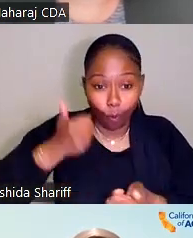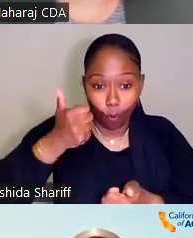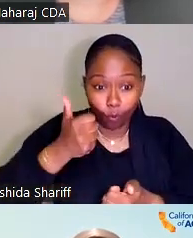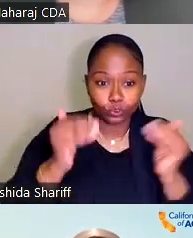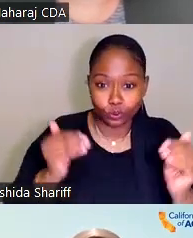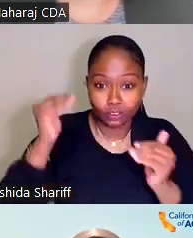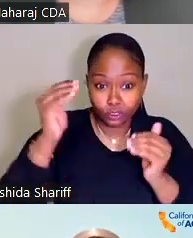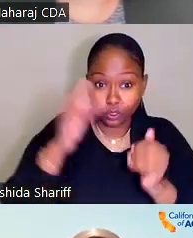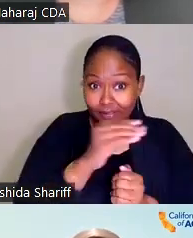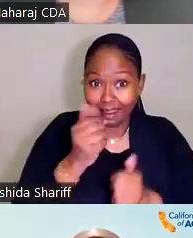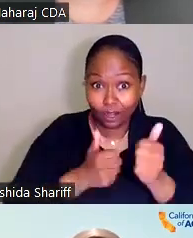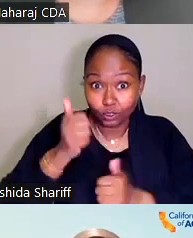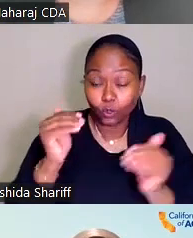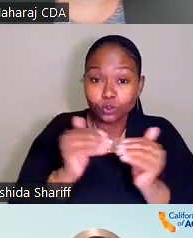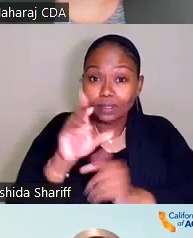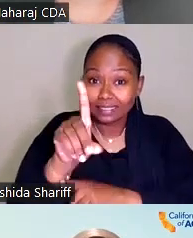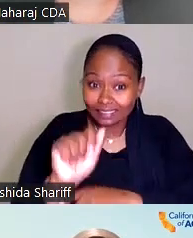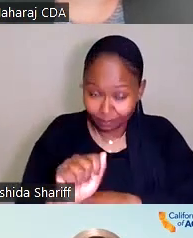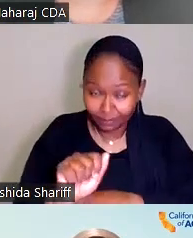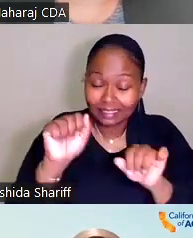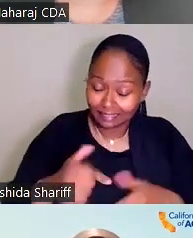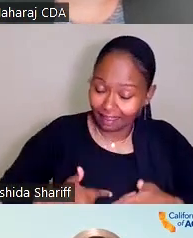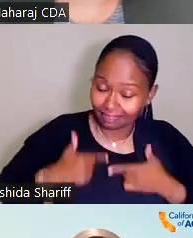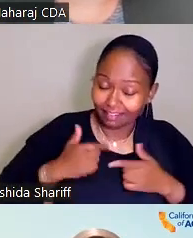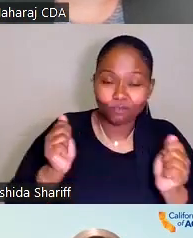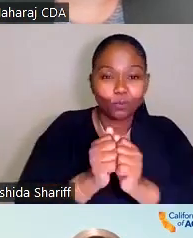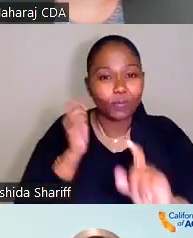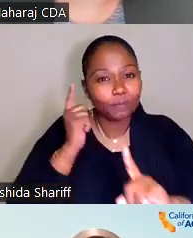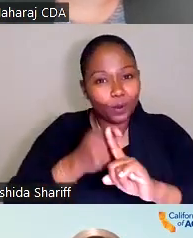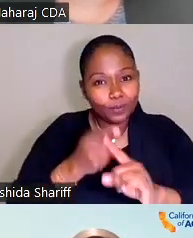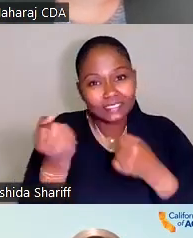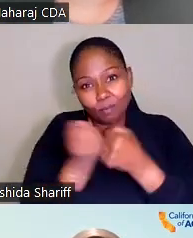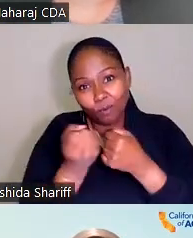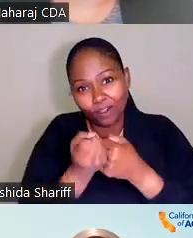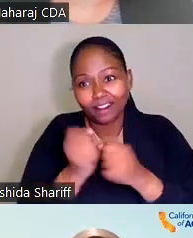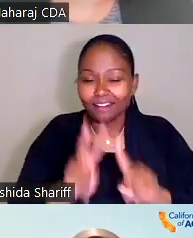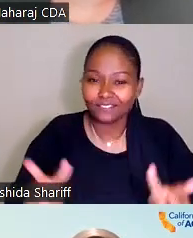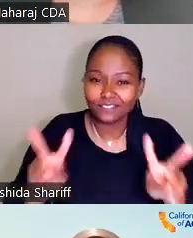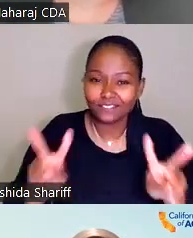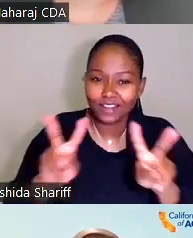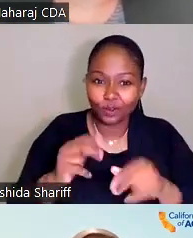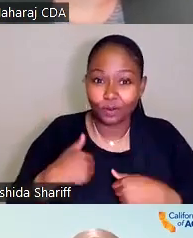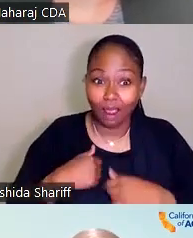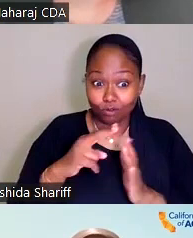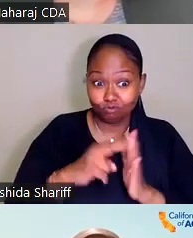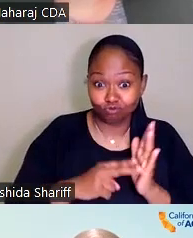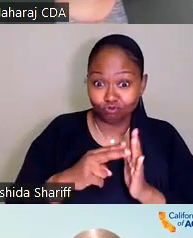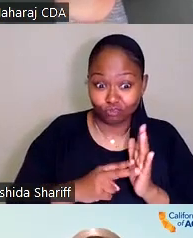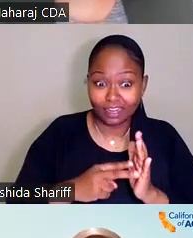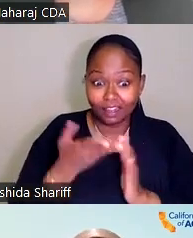with disabilities can live with purpose and dignity, and where they are supported and valued. I'm going to go ahead and read the equity guiding